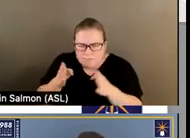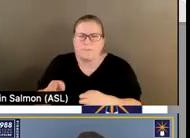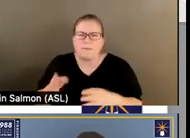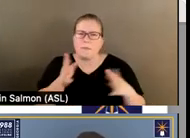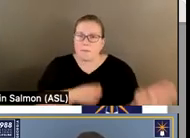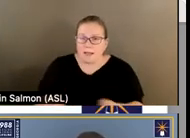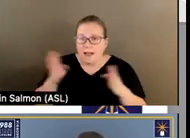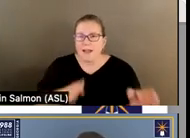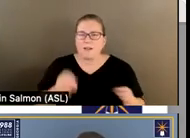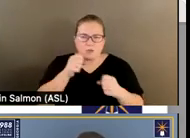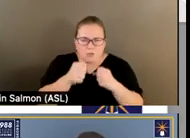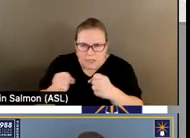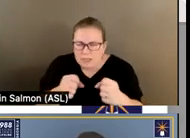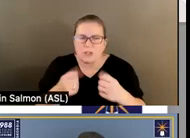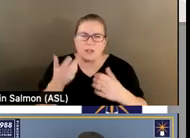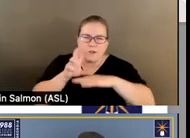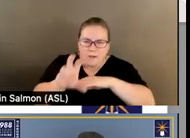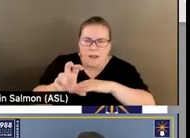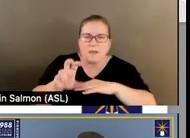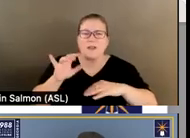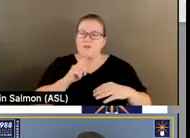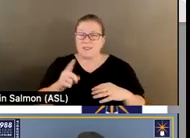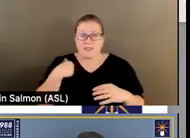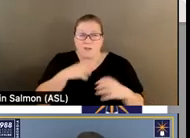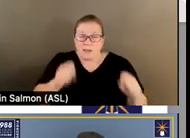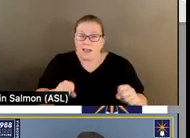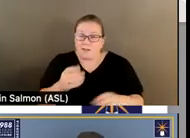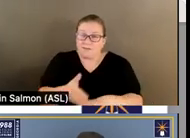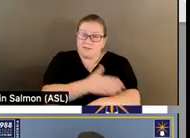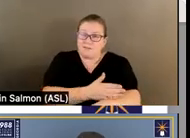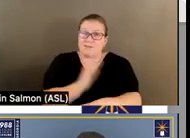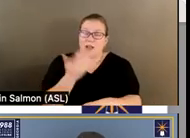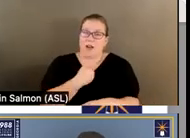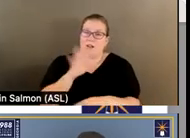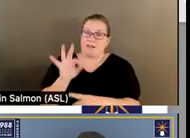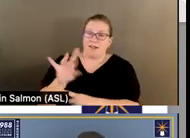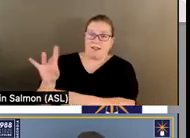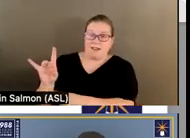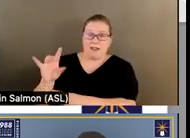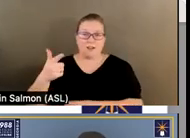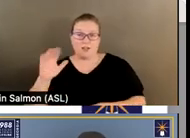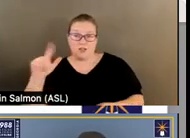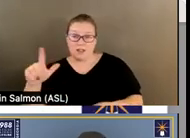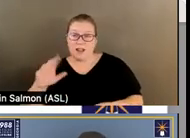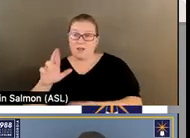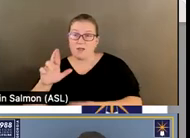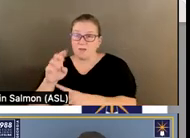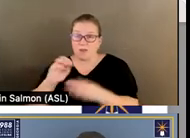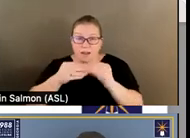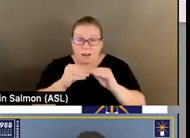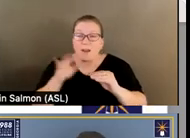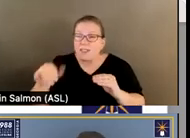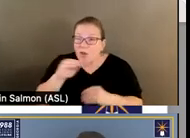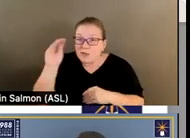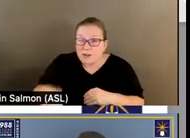our answer rate for 988 and GCAL calls to a point that meets and beats national standards, as you've